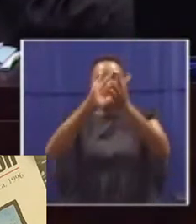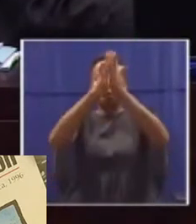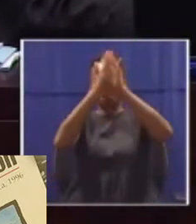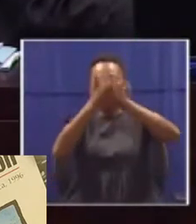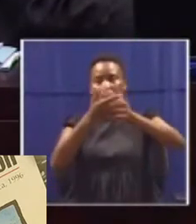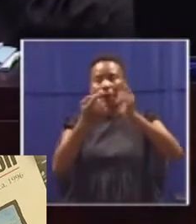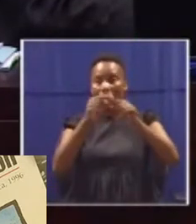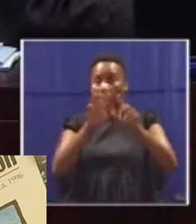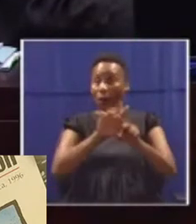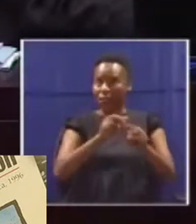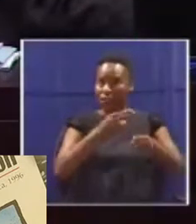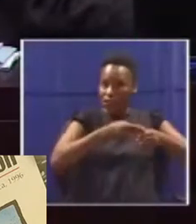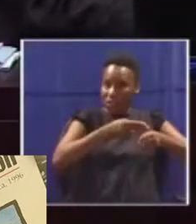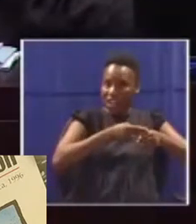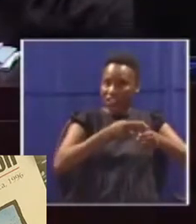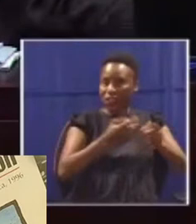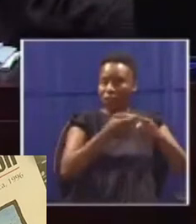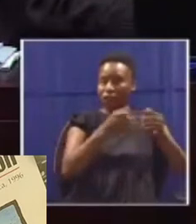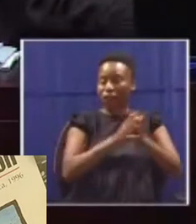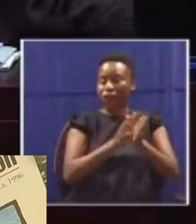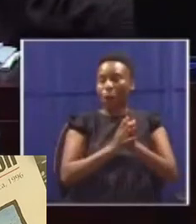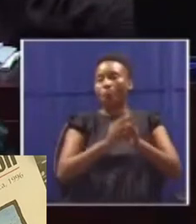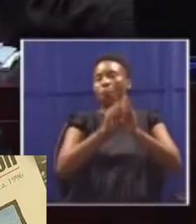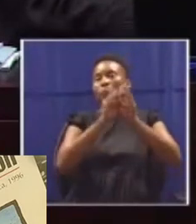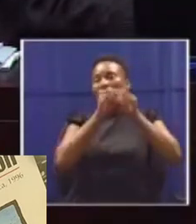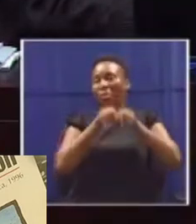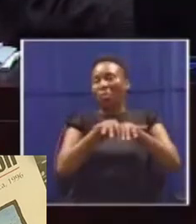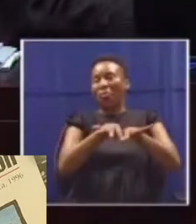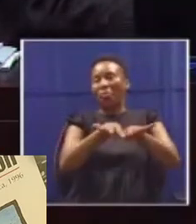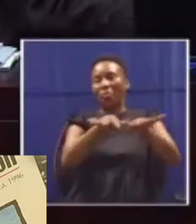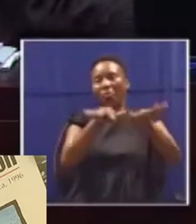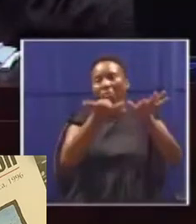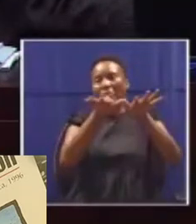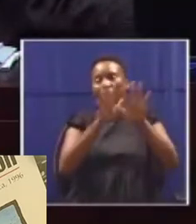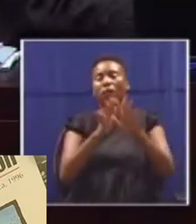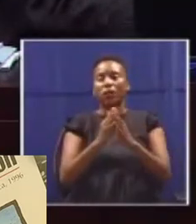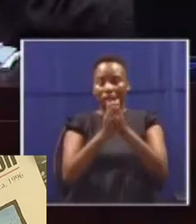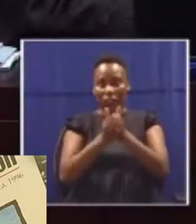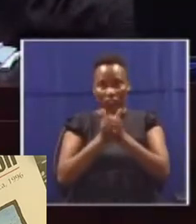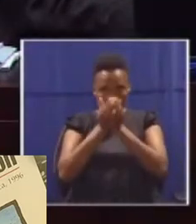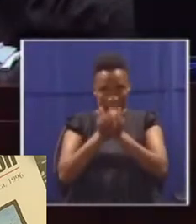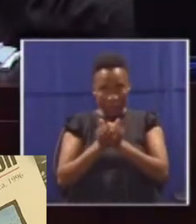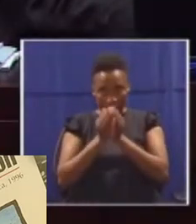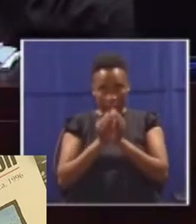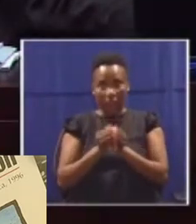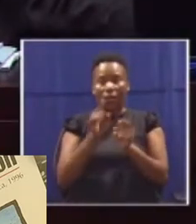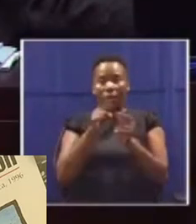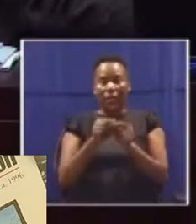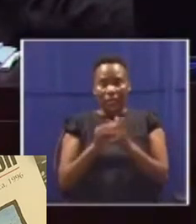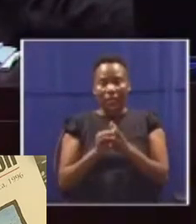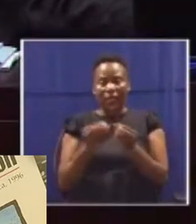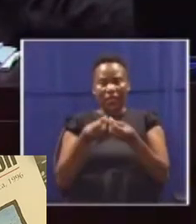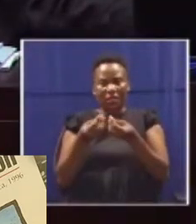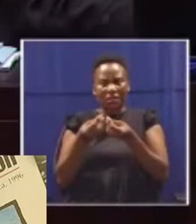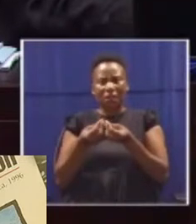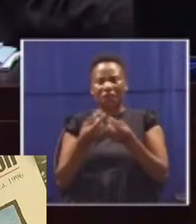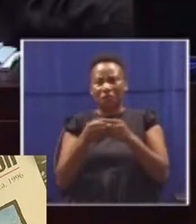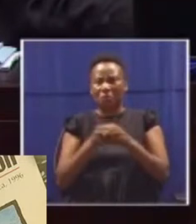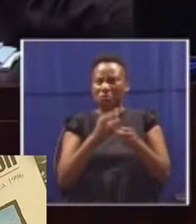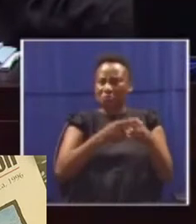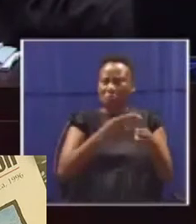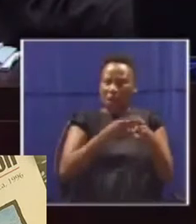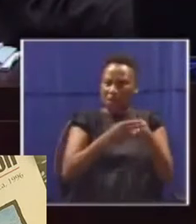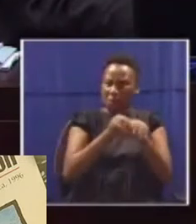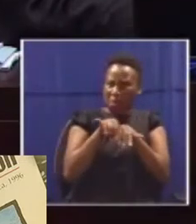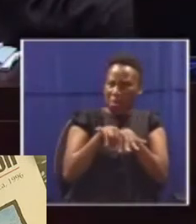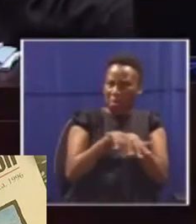from ships, the removal of endocrine disrupting substances from sewage streams